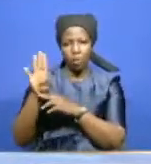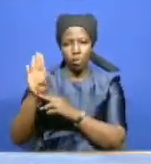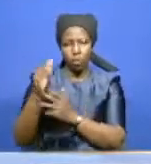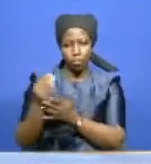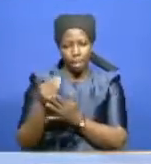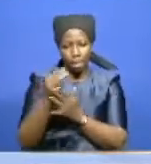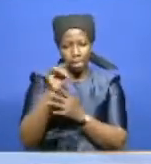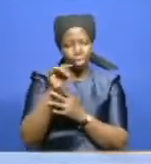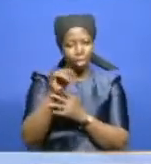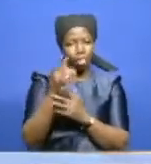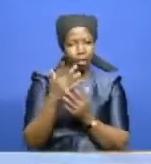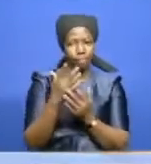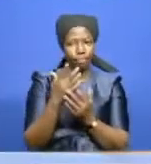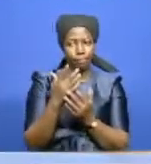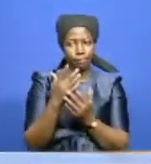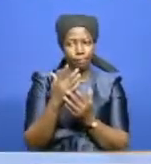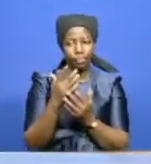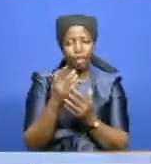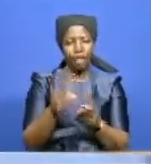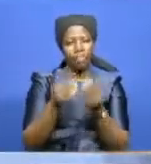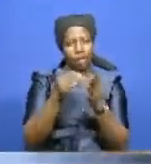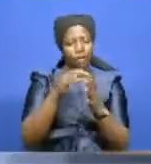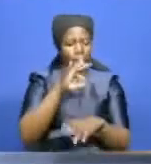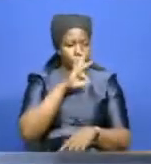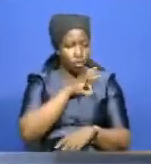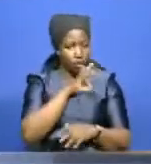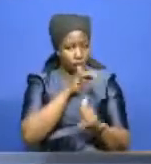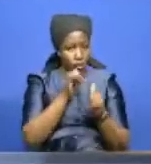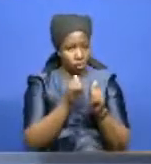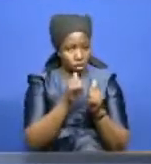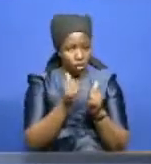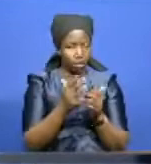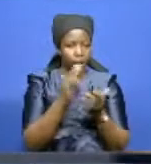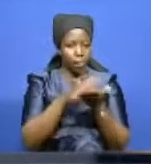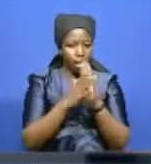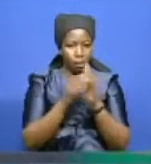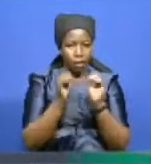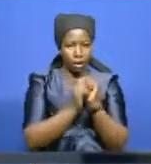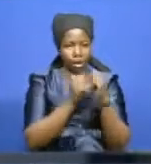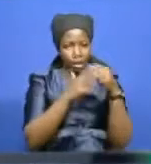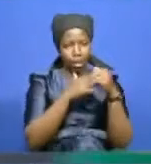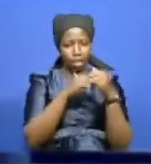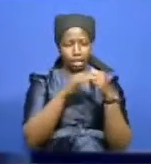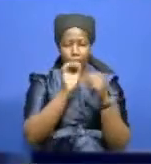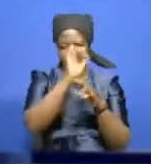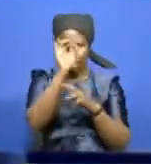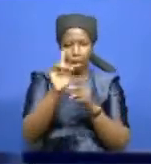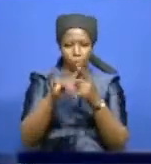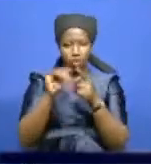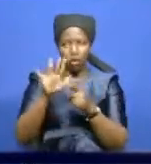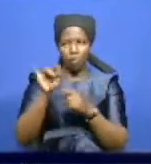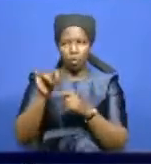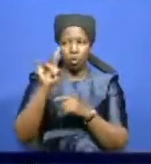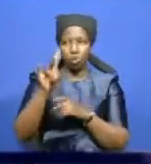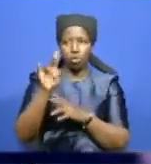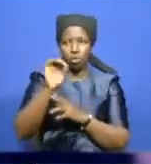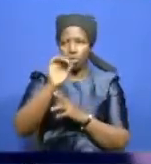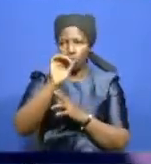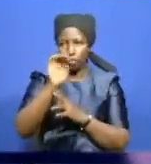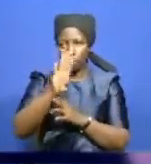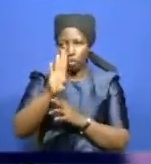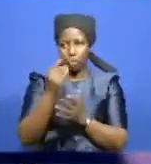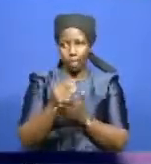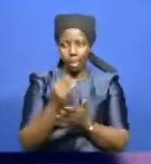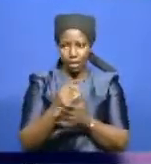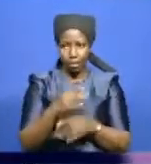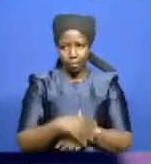the lender's 2020 full year net profit that dipped 19% to 5.2 billion shillings. We then had to do what we call